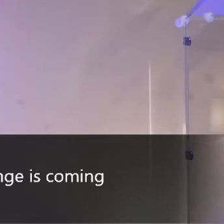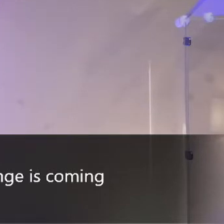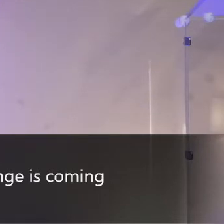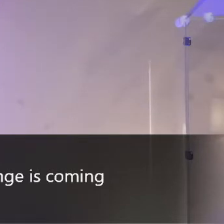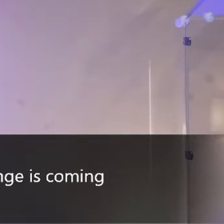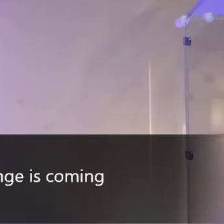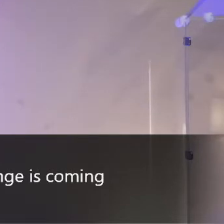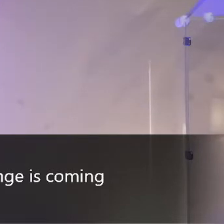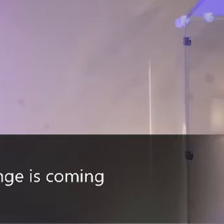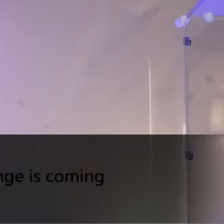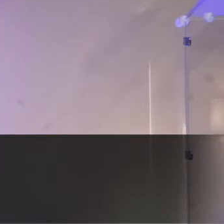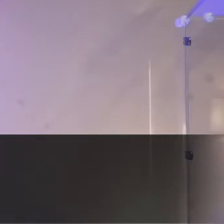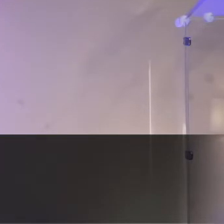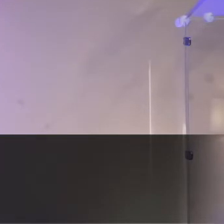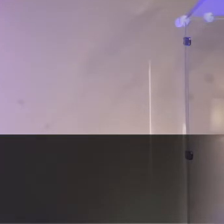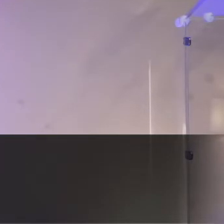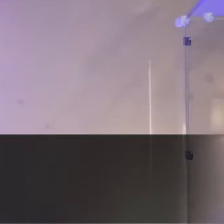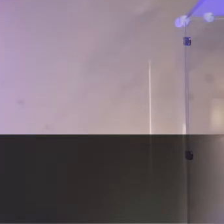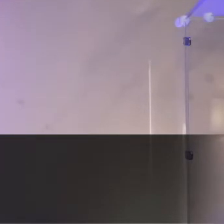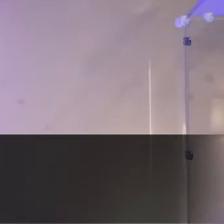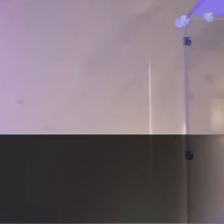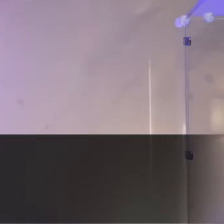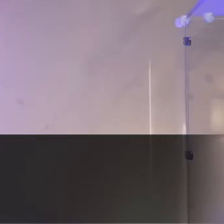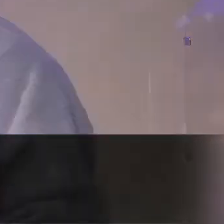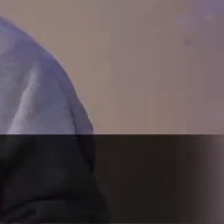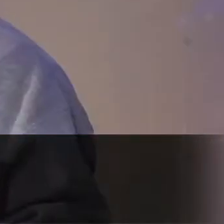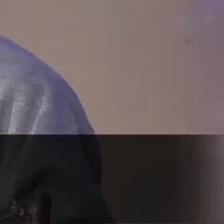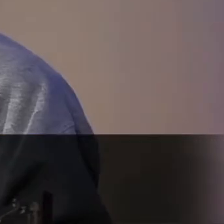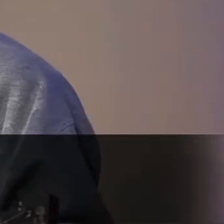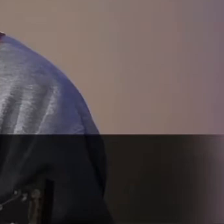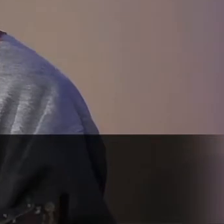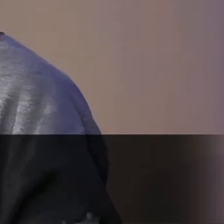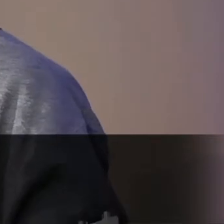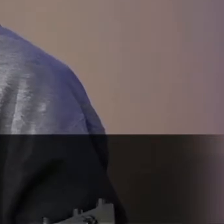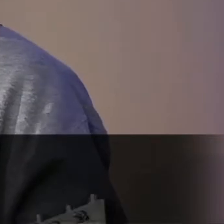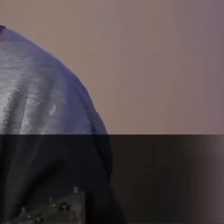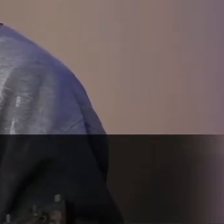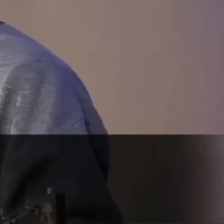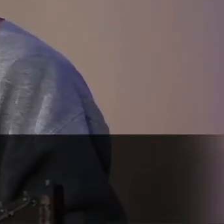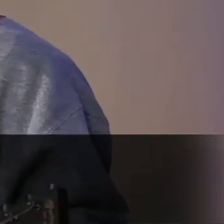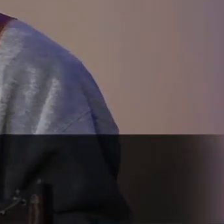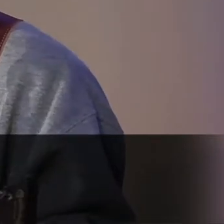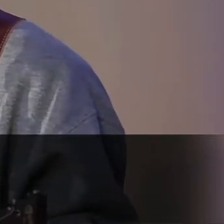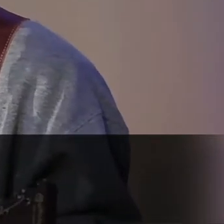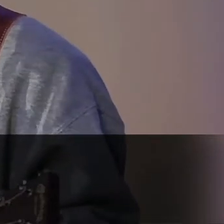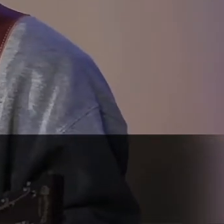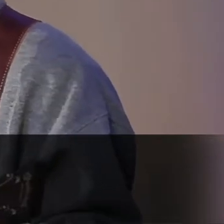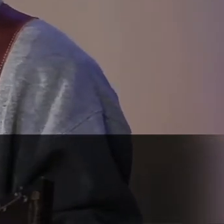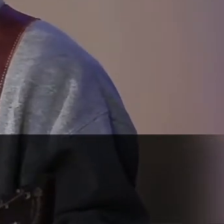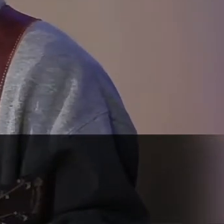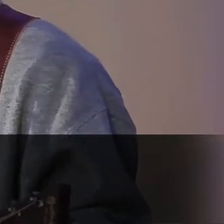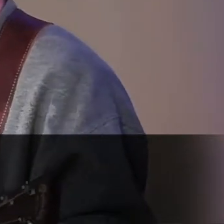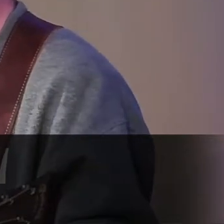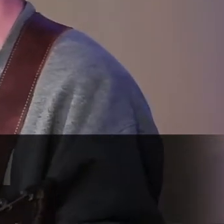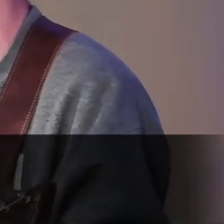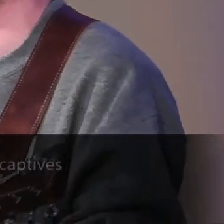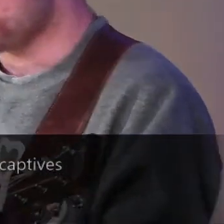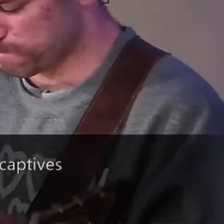is coming. Holy Spirit, let us see